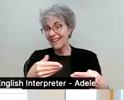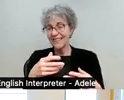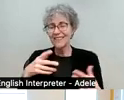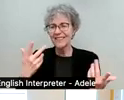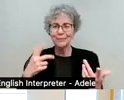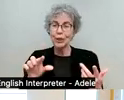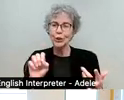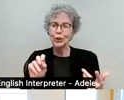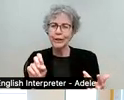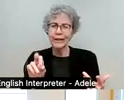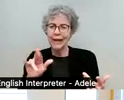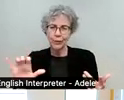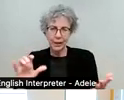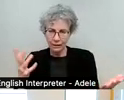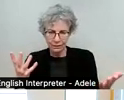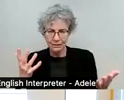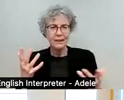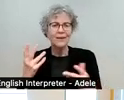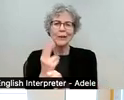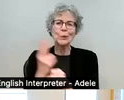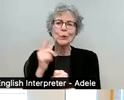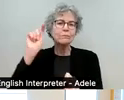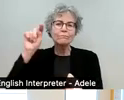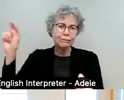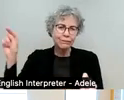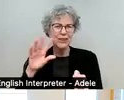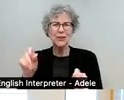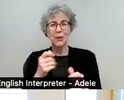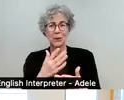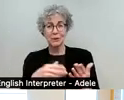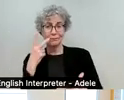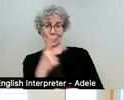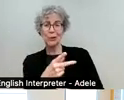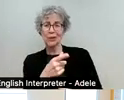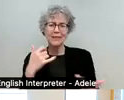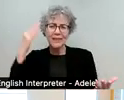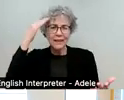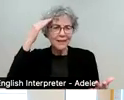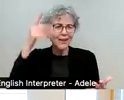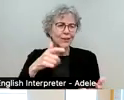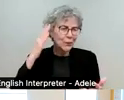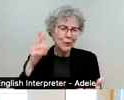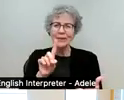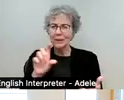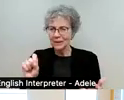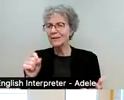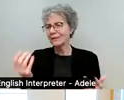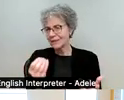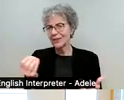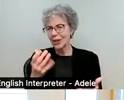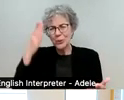some stuff in here that will be very familiar to you. So you're familiar with the state of developmental services in